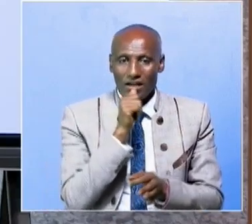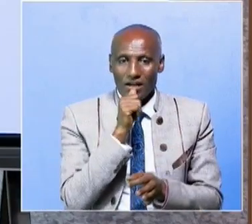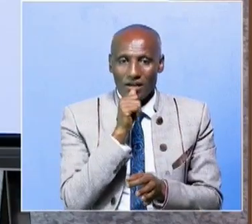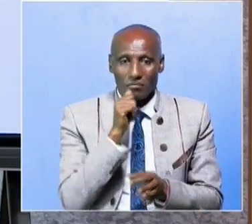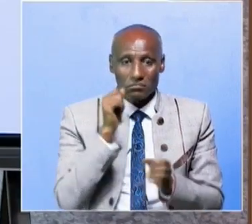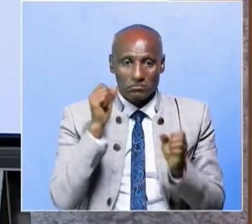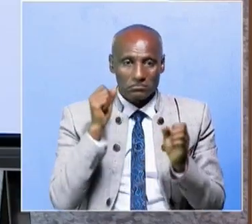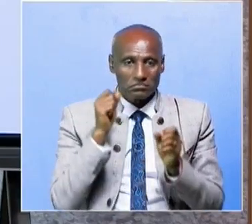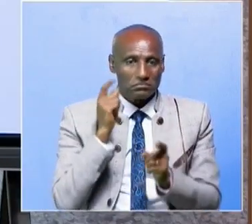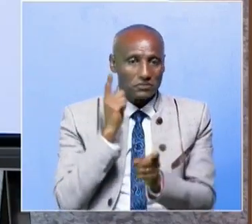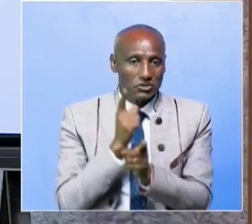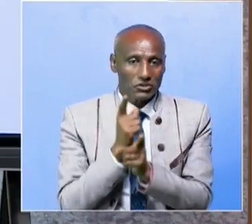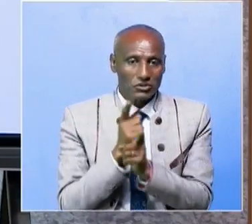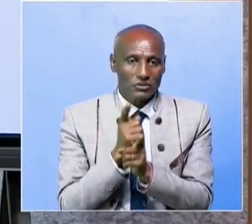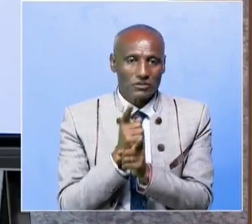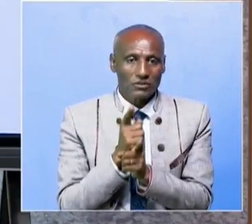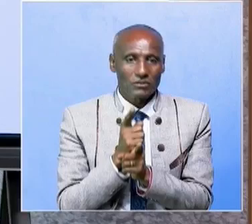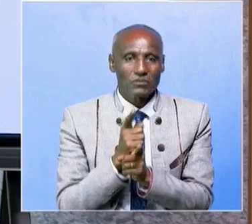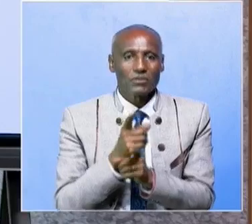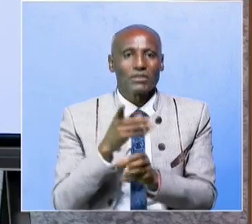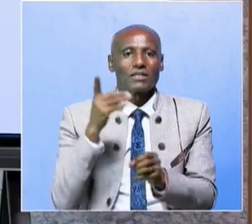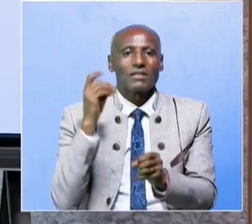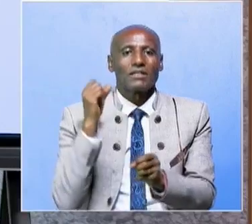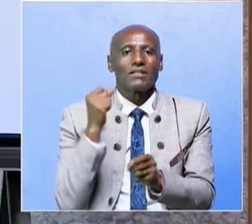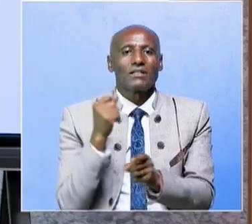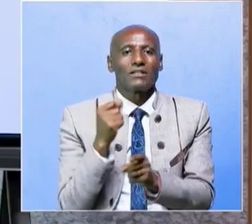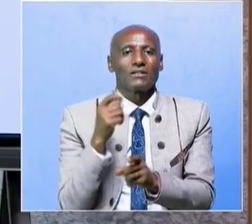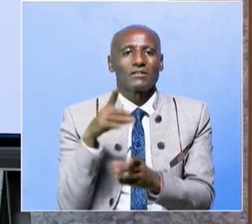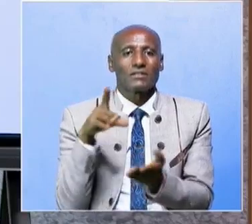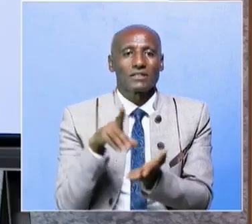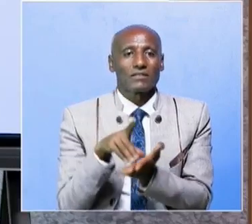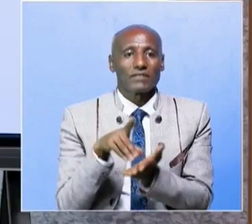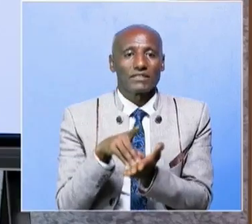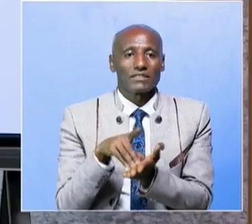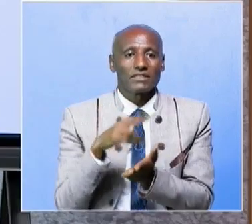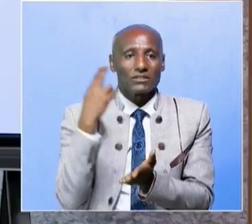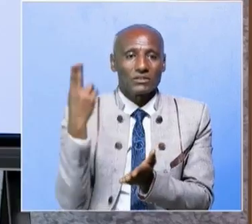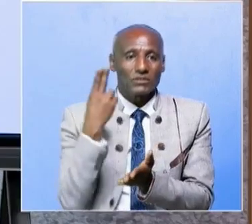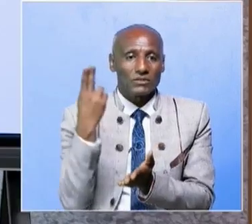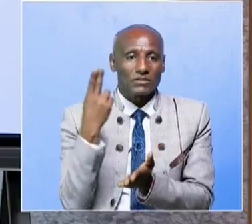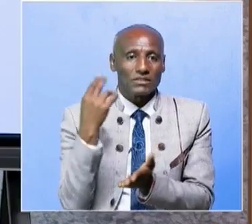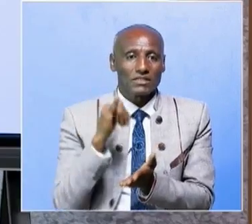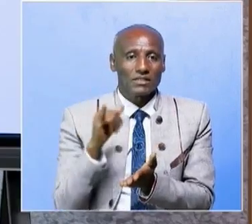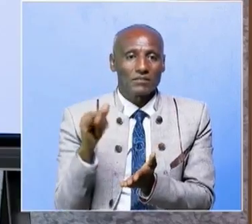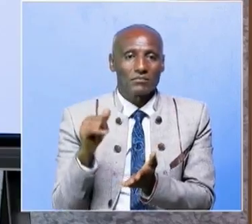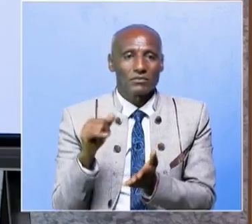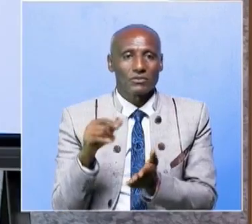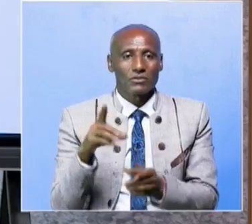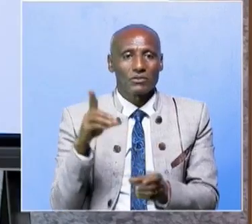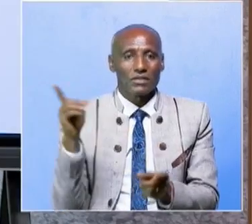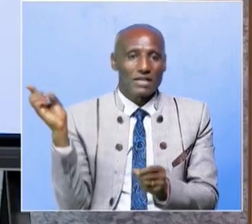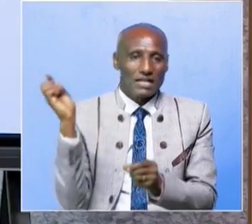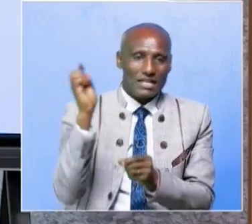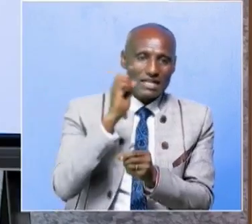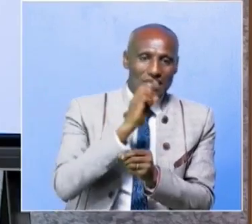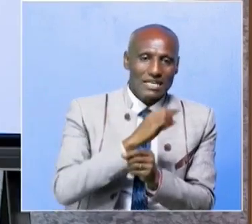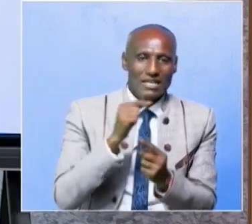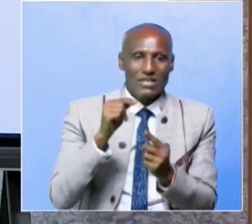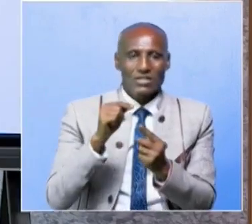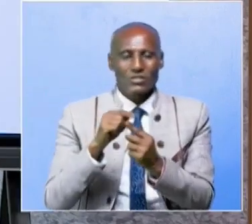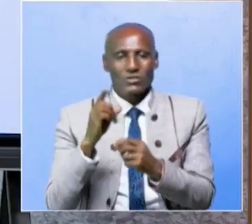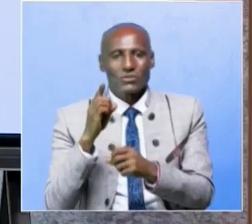gone back and revised it and also used them in your day-to-day activity and